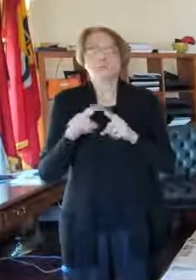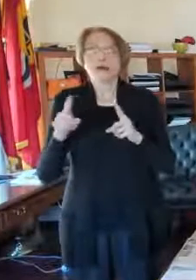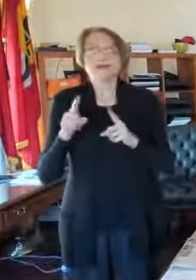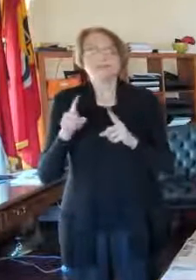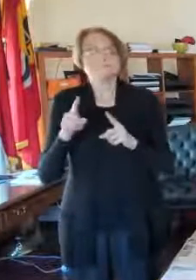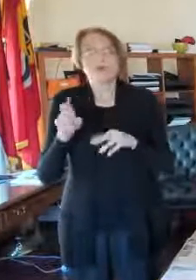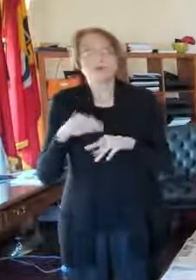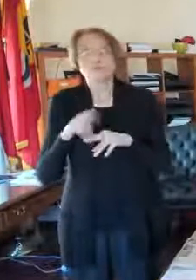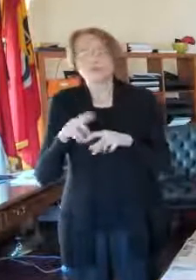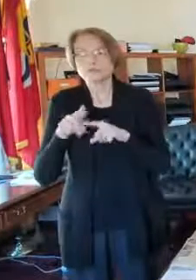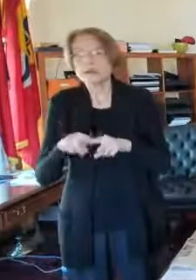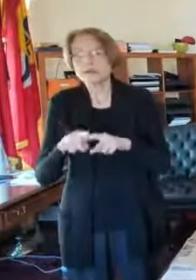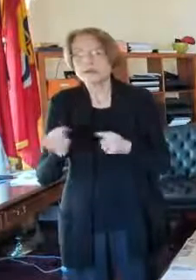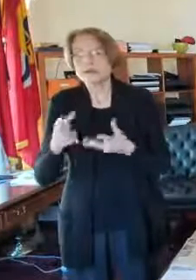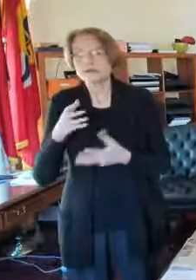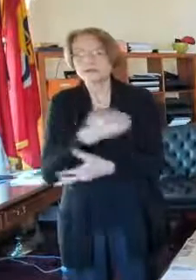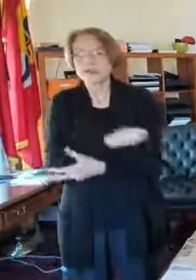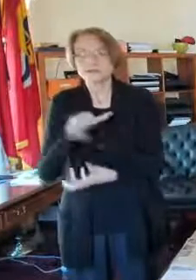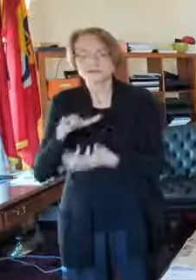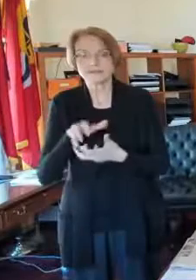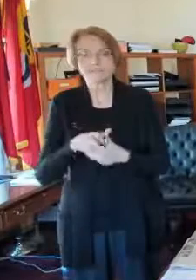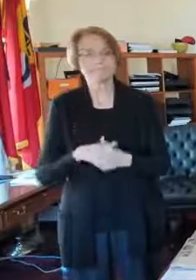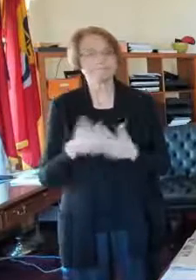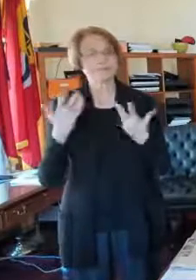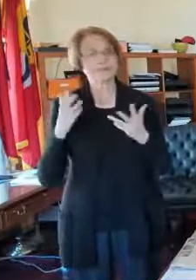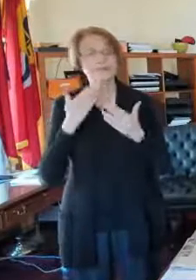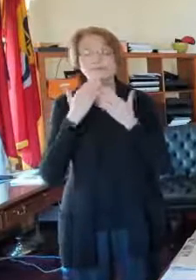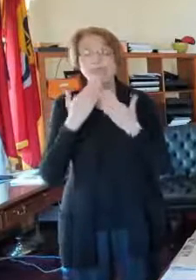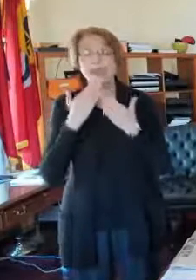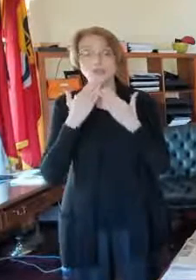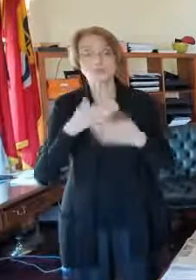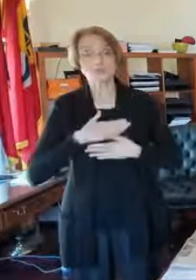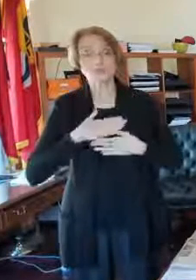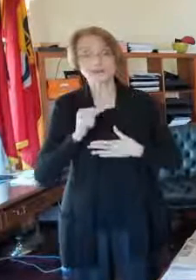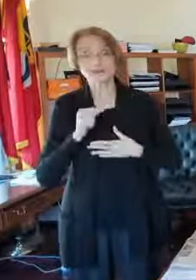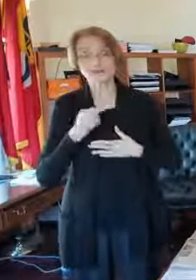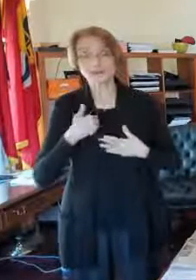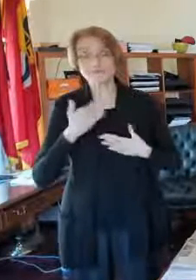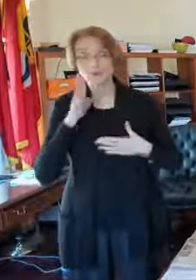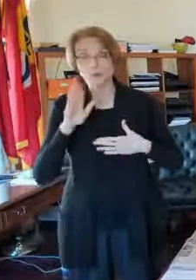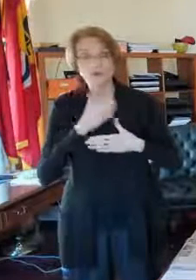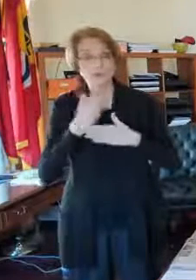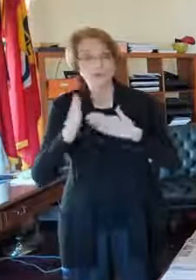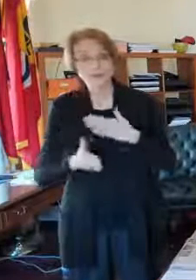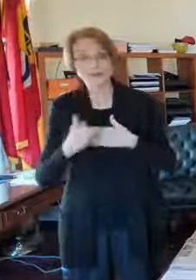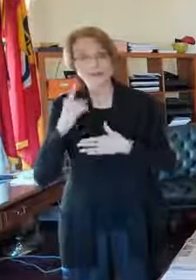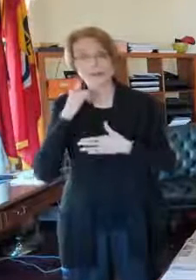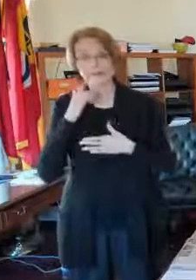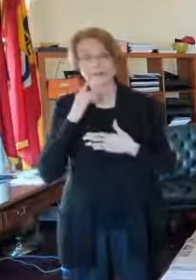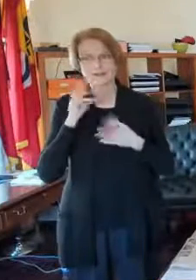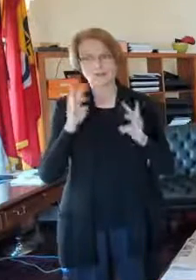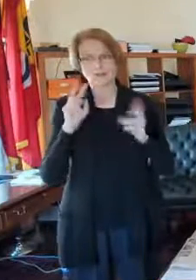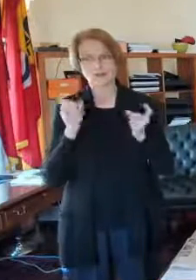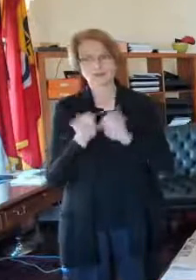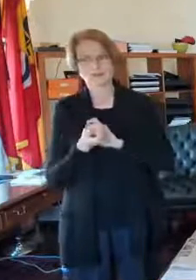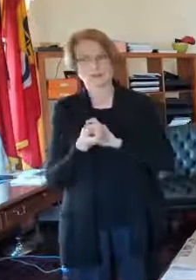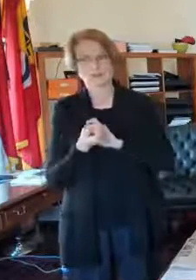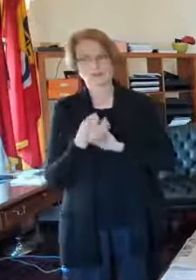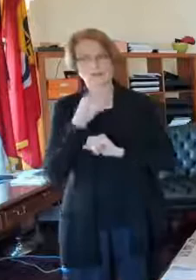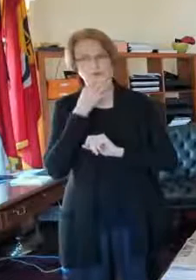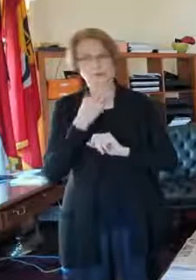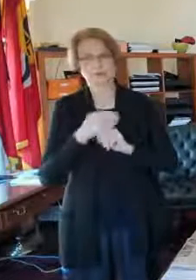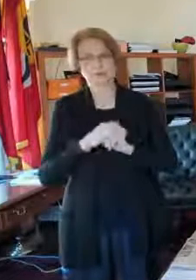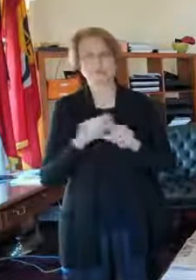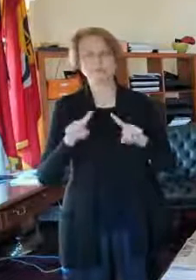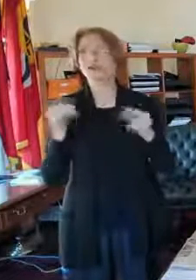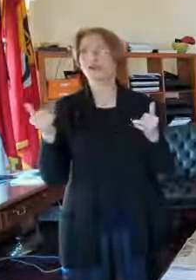think that's it for questions today, Mayor. Good. Thank you all. Appreciate it. Have a great weekend. I think the weather's going to change a little bit here, but